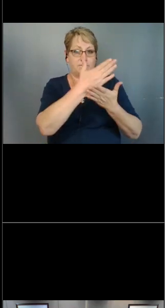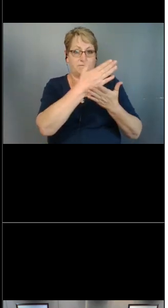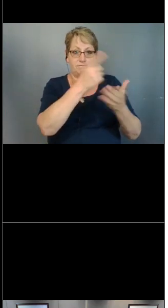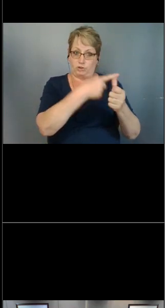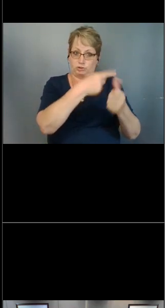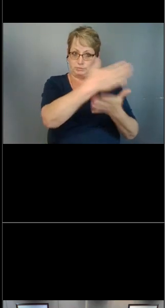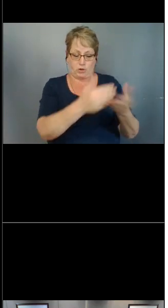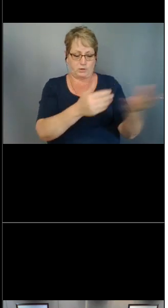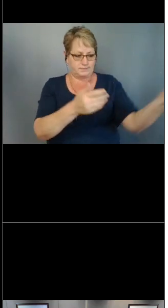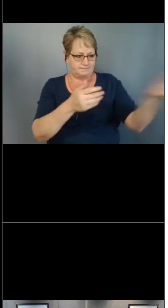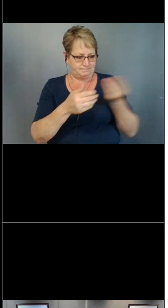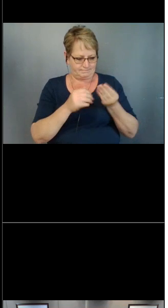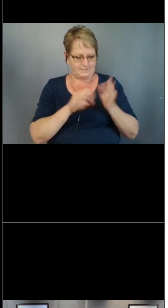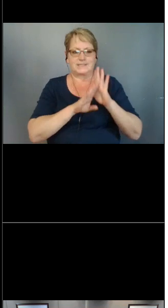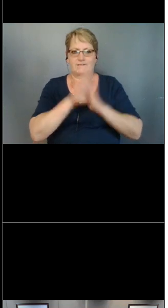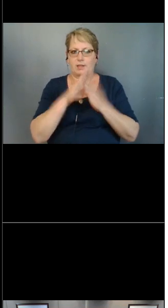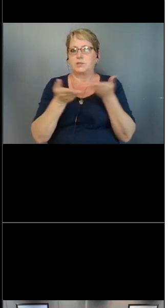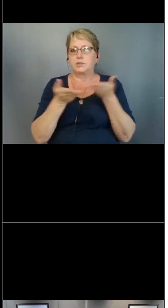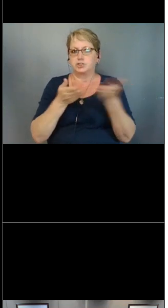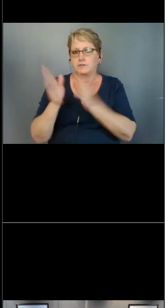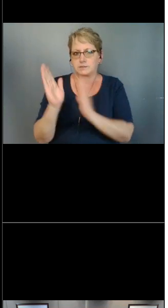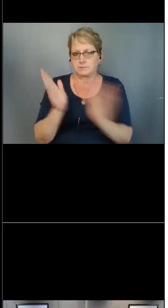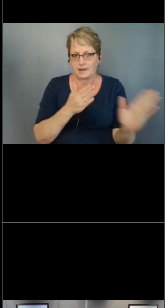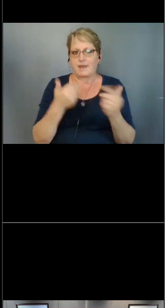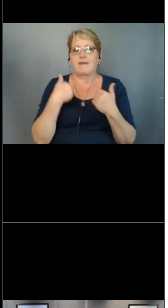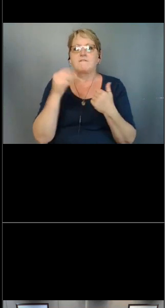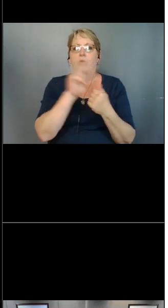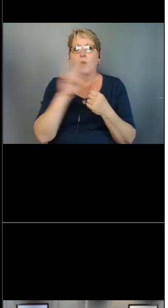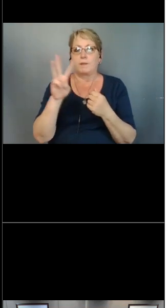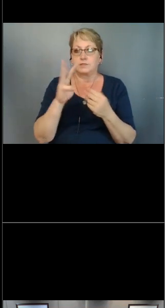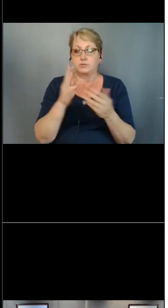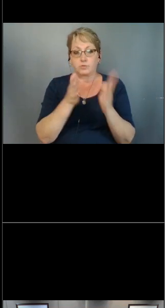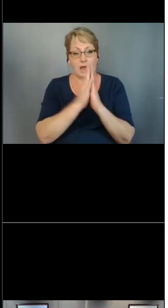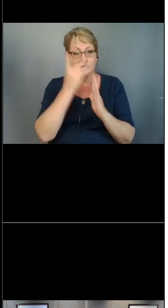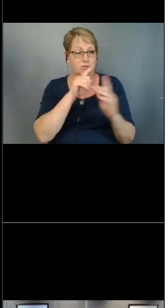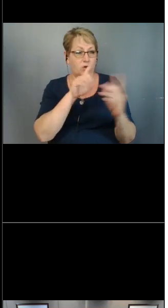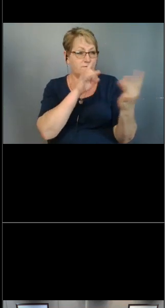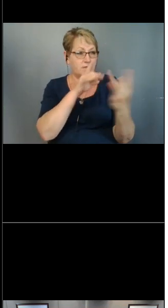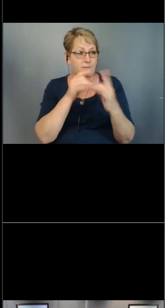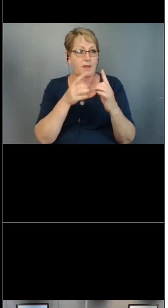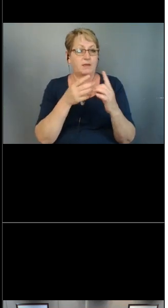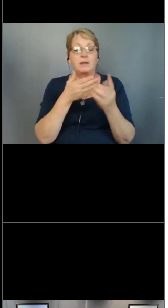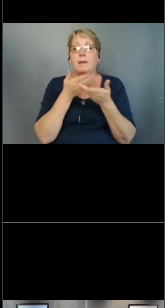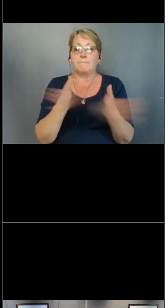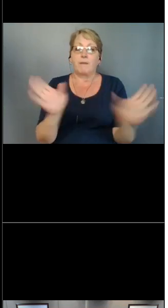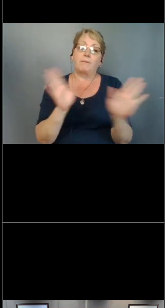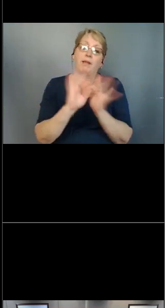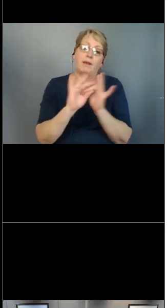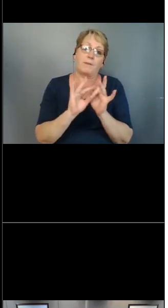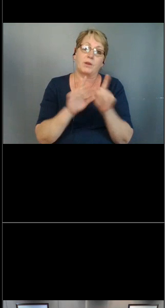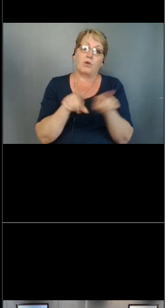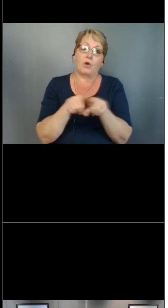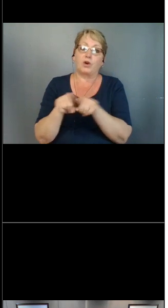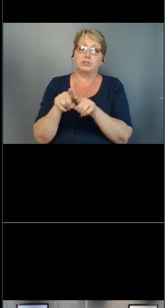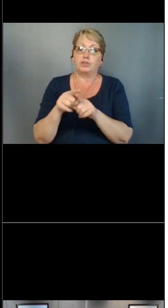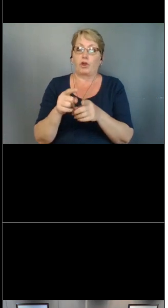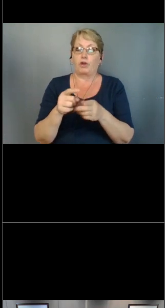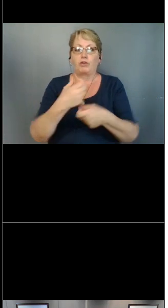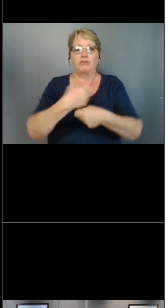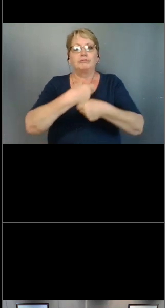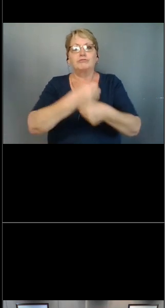service plan. We developed a dedicated website to solicit feedback and public comment, and also created interactive maps for